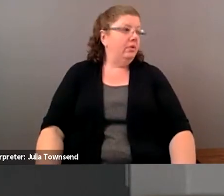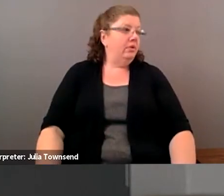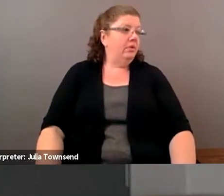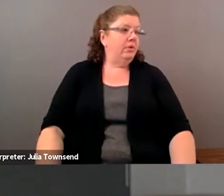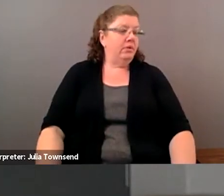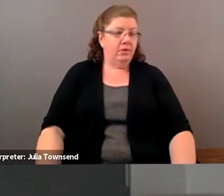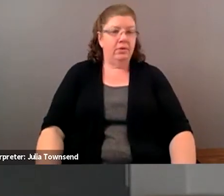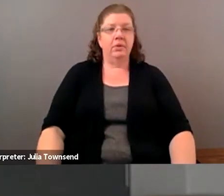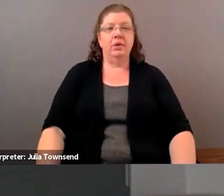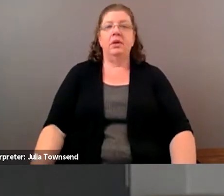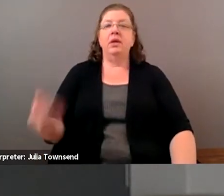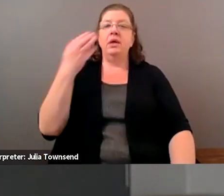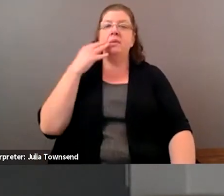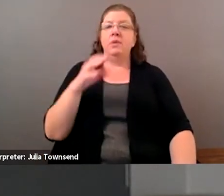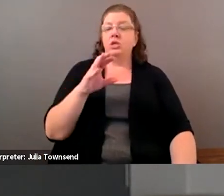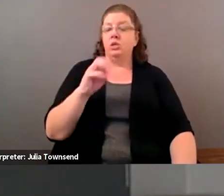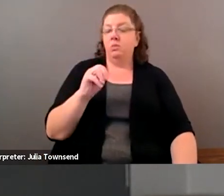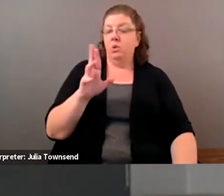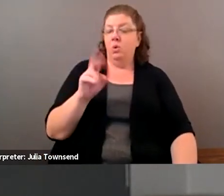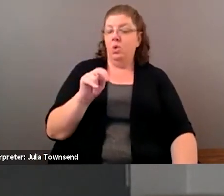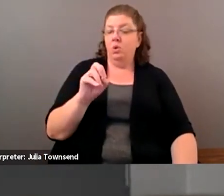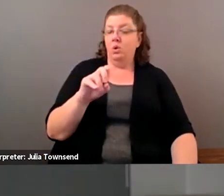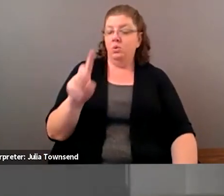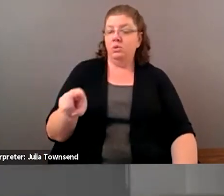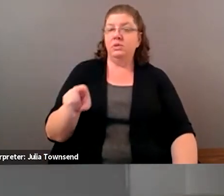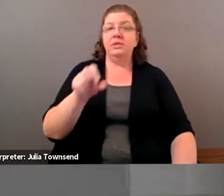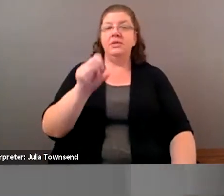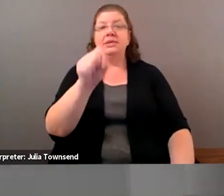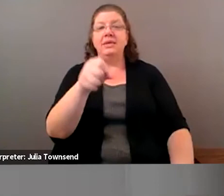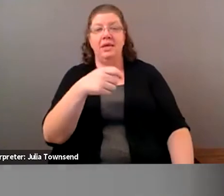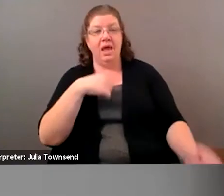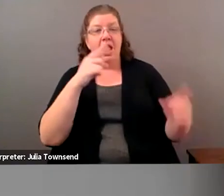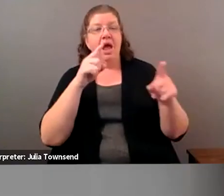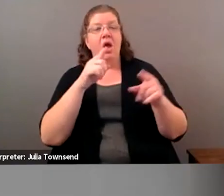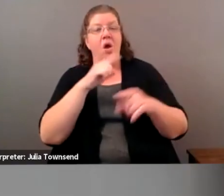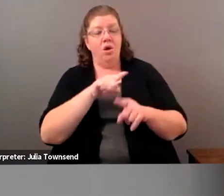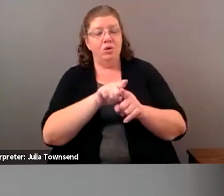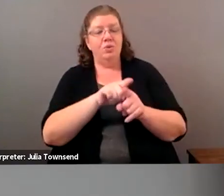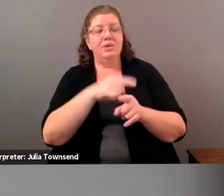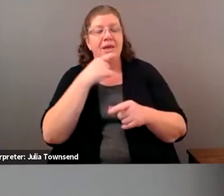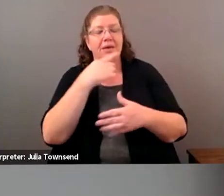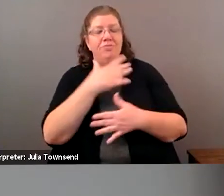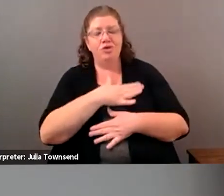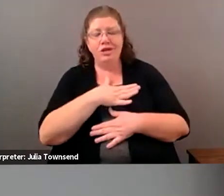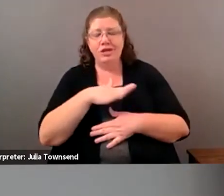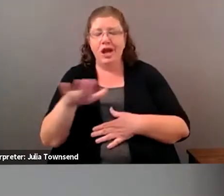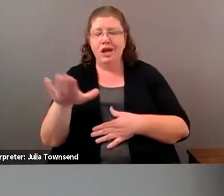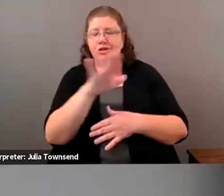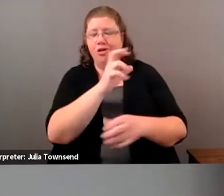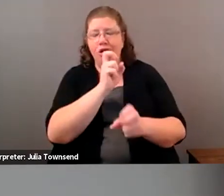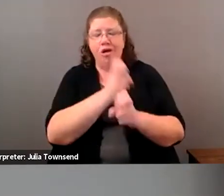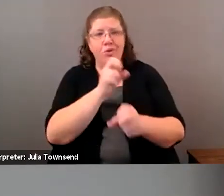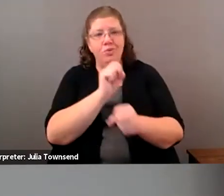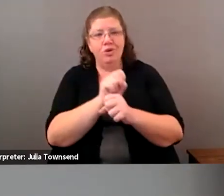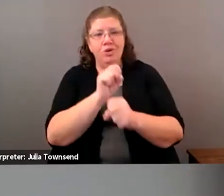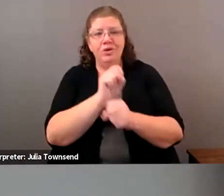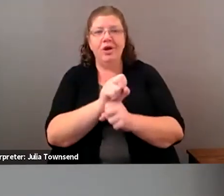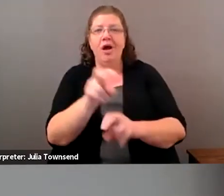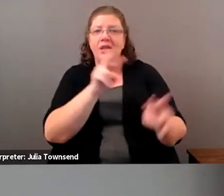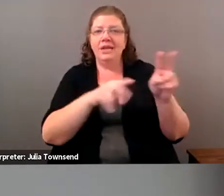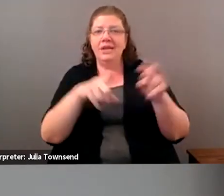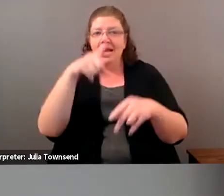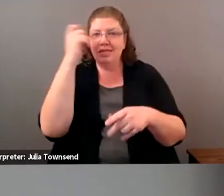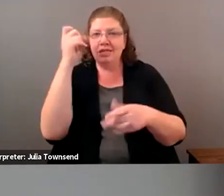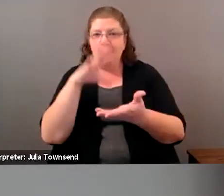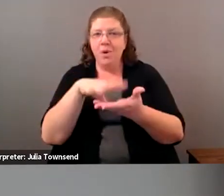Ms. Munoz. Yes, I'd also like to appreciate, all your hard work on looking at summer learning for